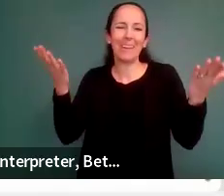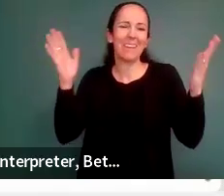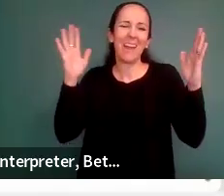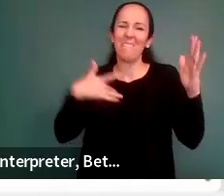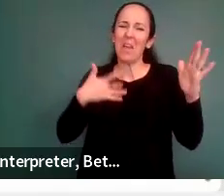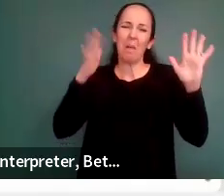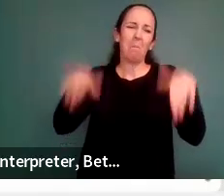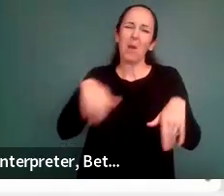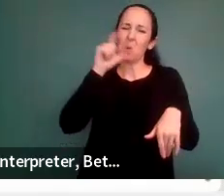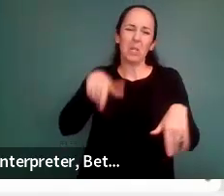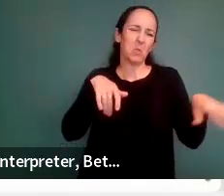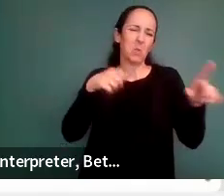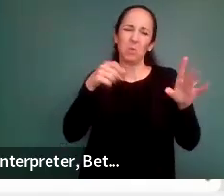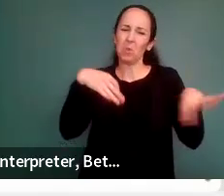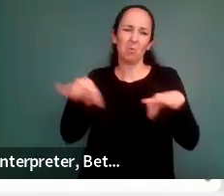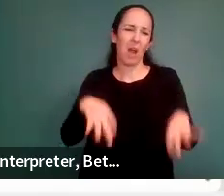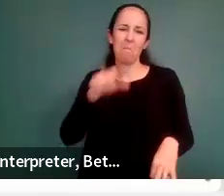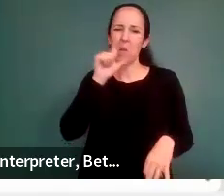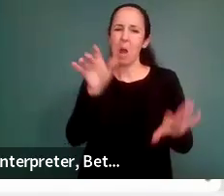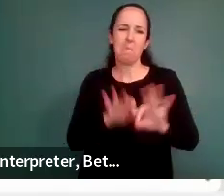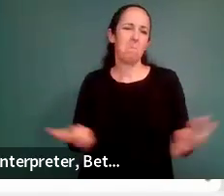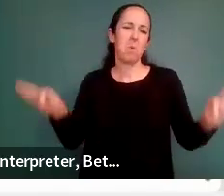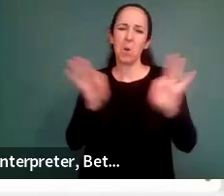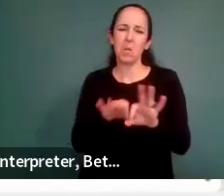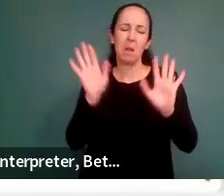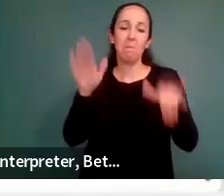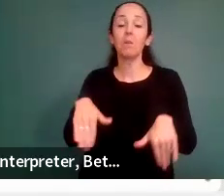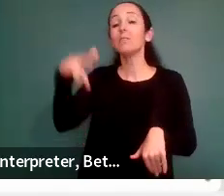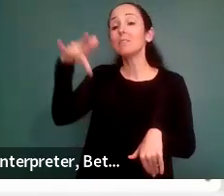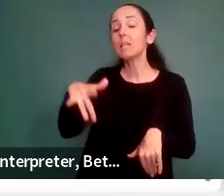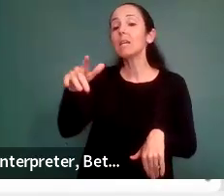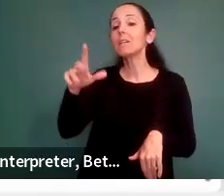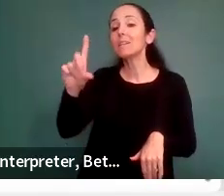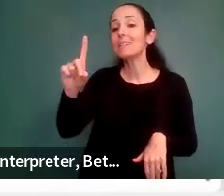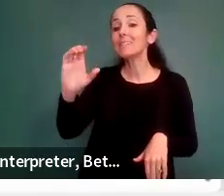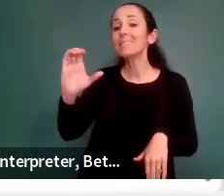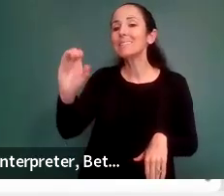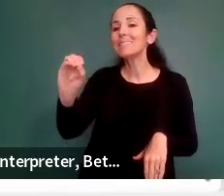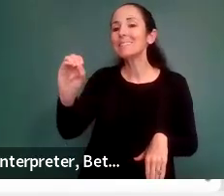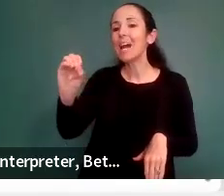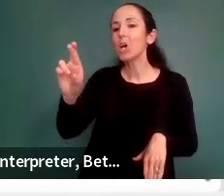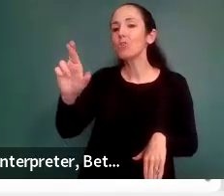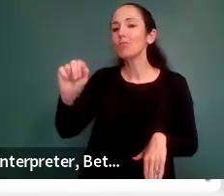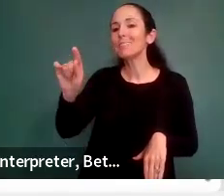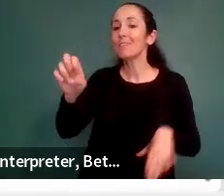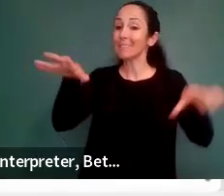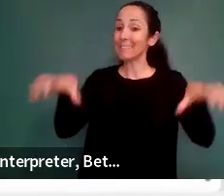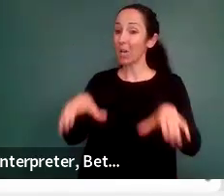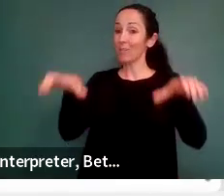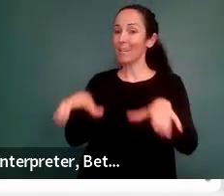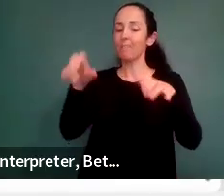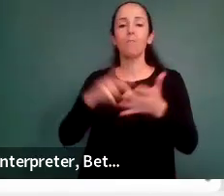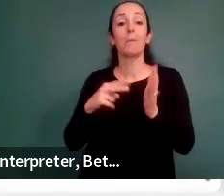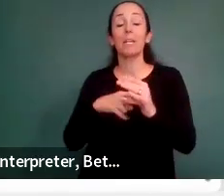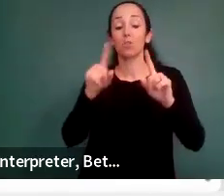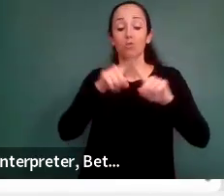important for people to know. Mark as decorative button. I could mark that as decorative, and that would hide that from screen reader users. But since we